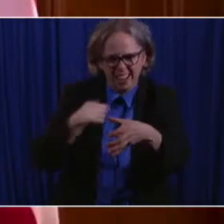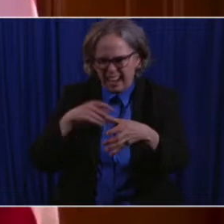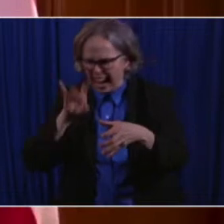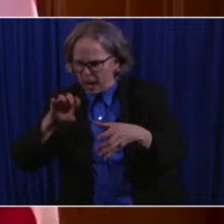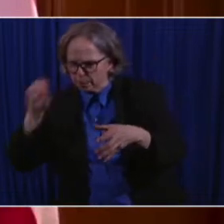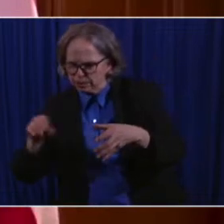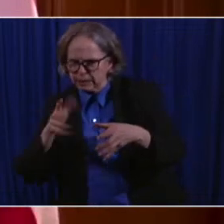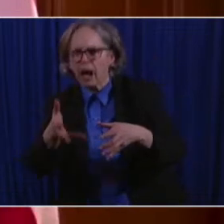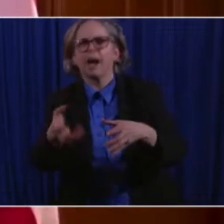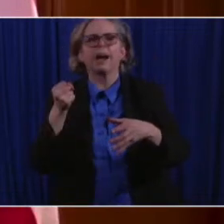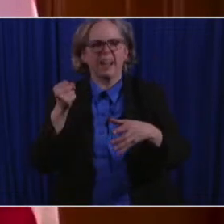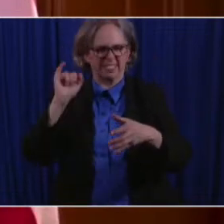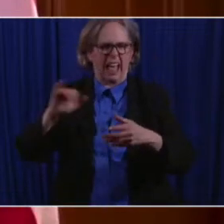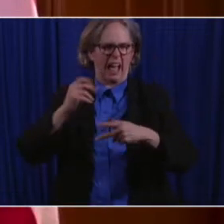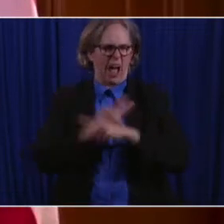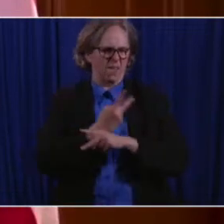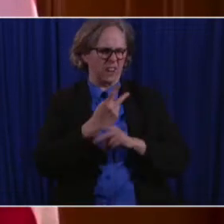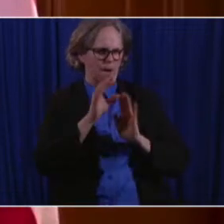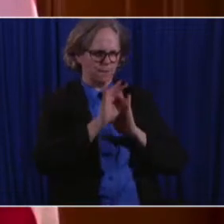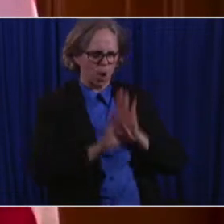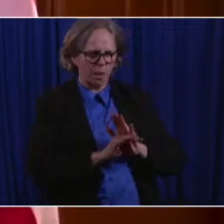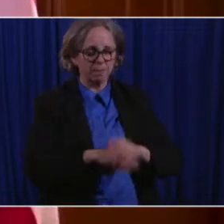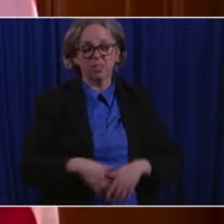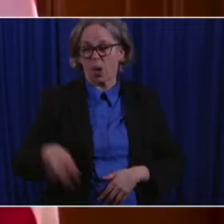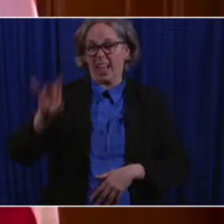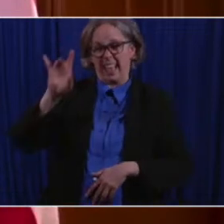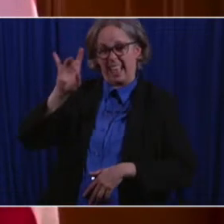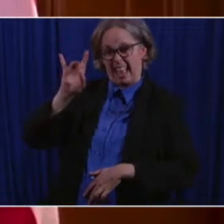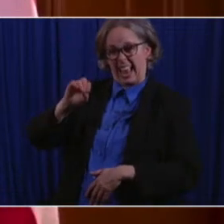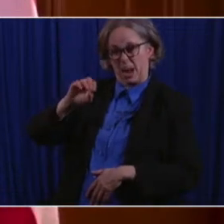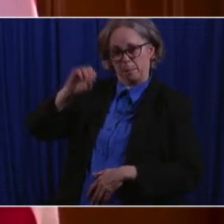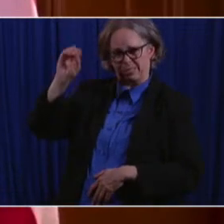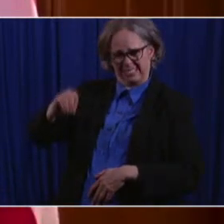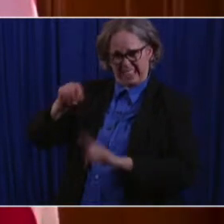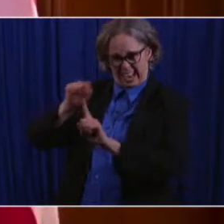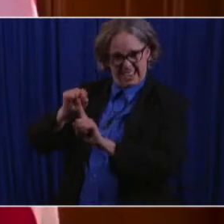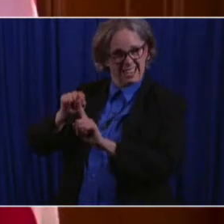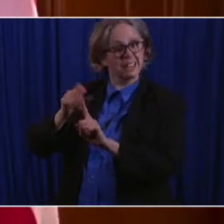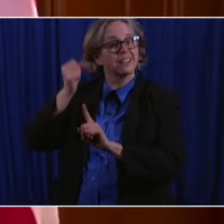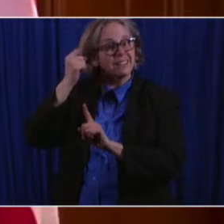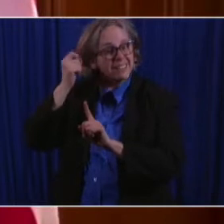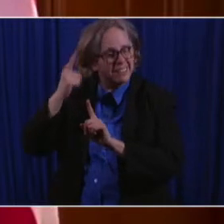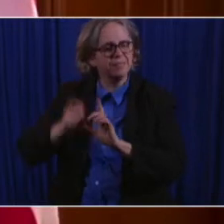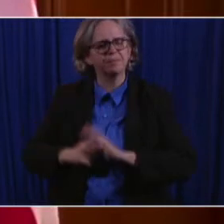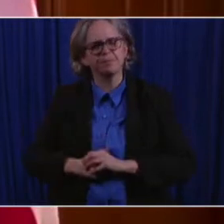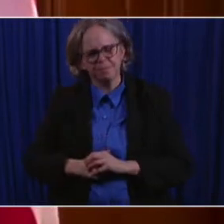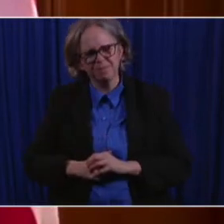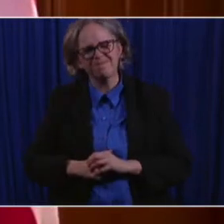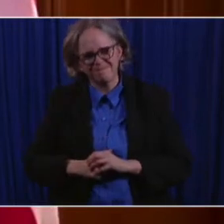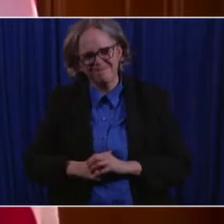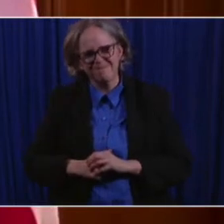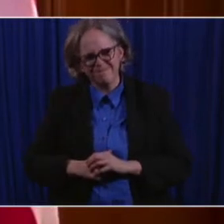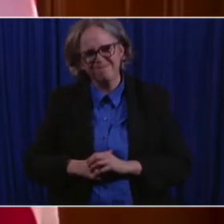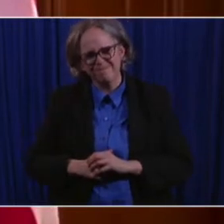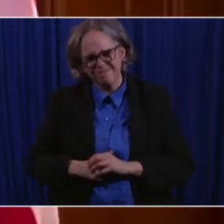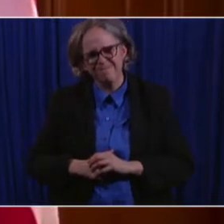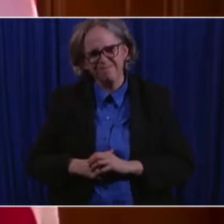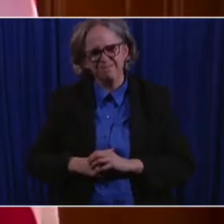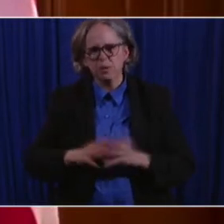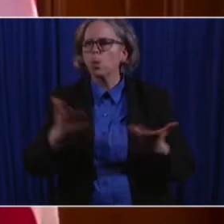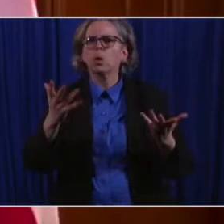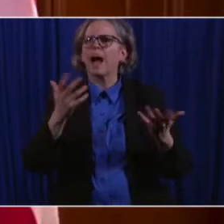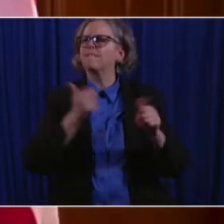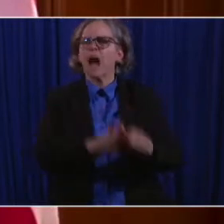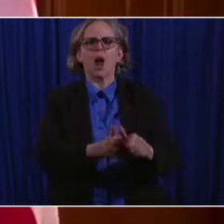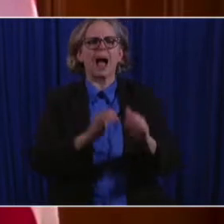80, it was people over, you took the population in each county of people over 80 and